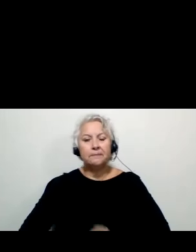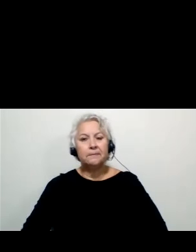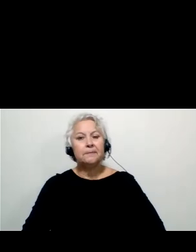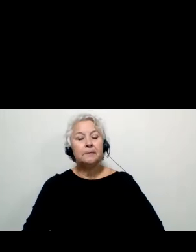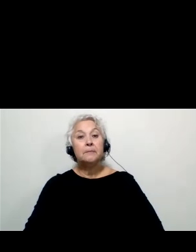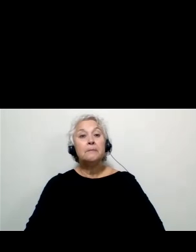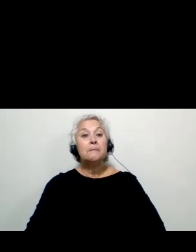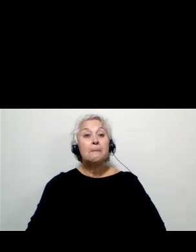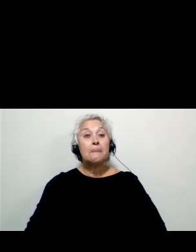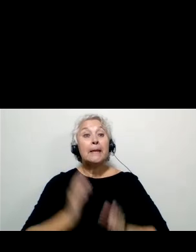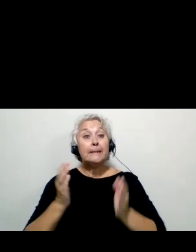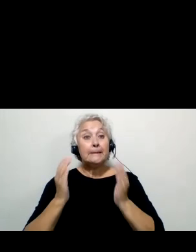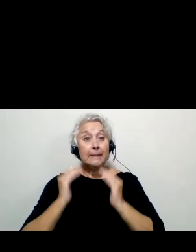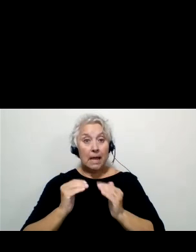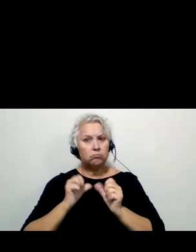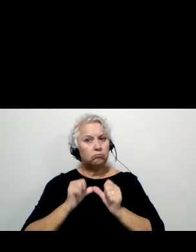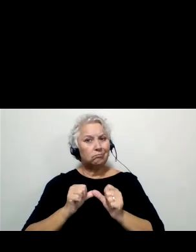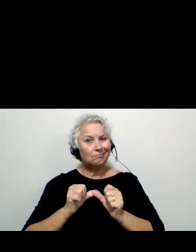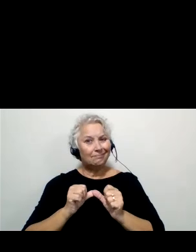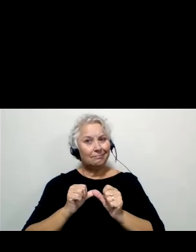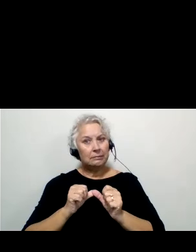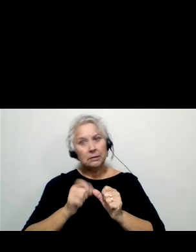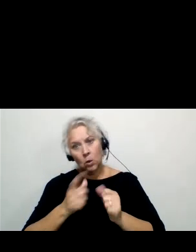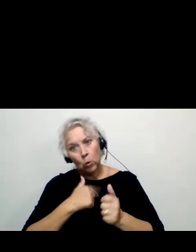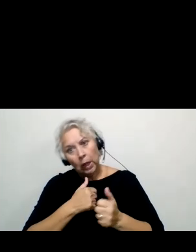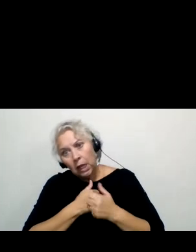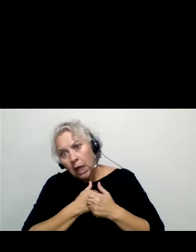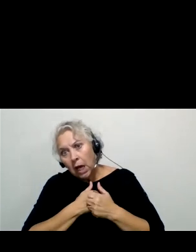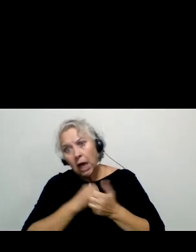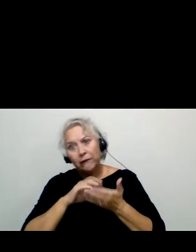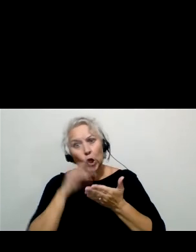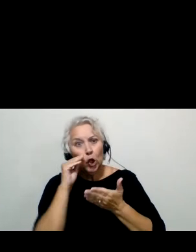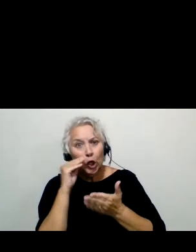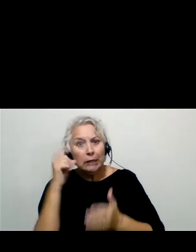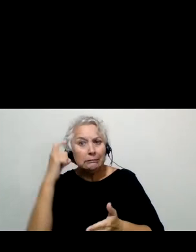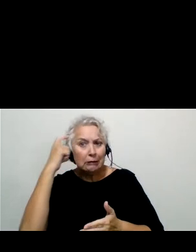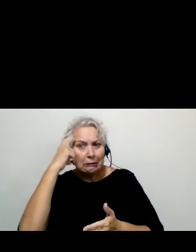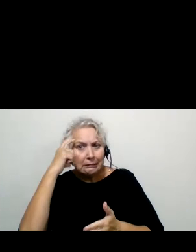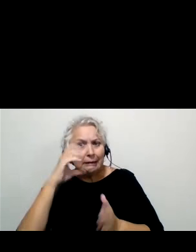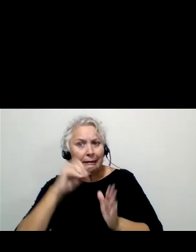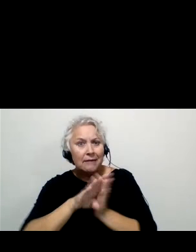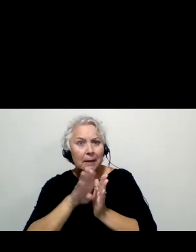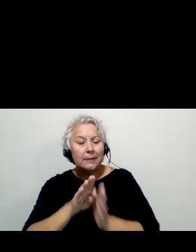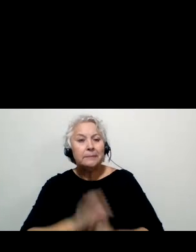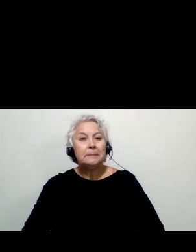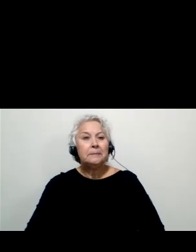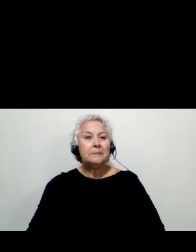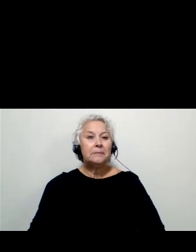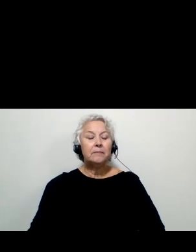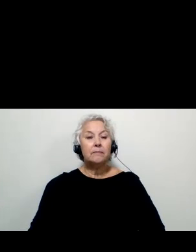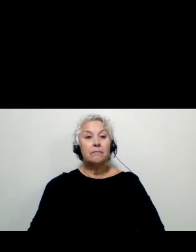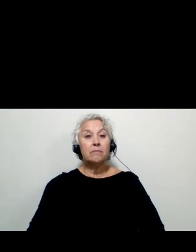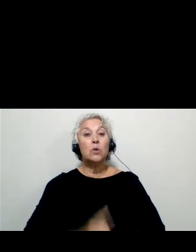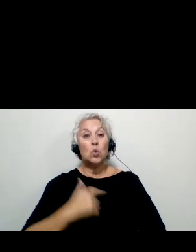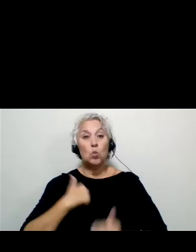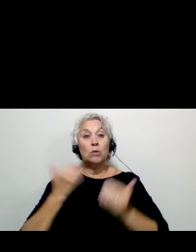I will then continue, because we love the learning, cognition, and development ideas, and so